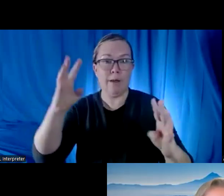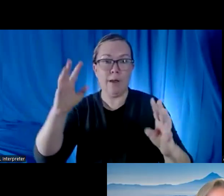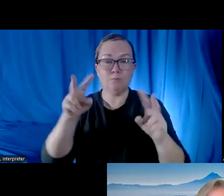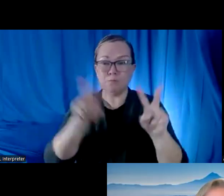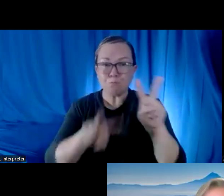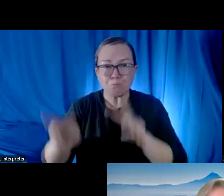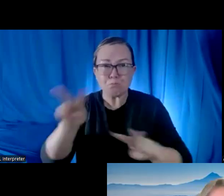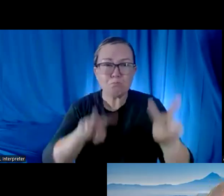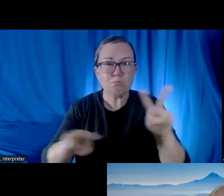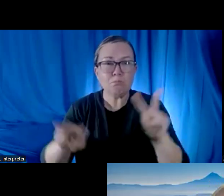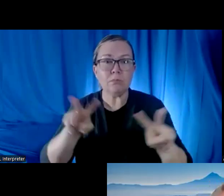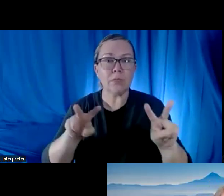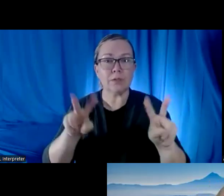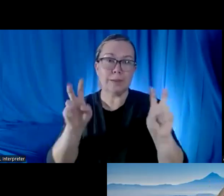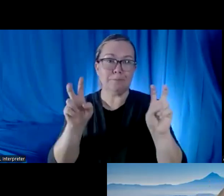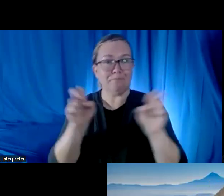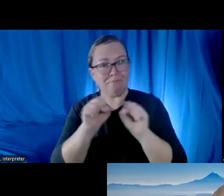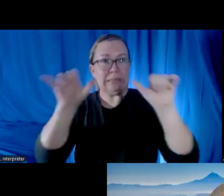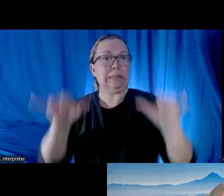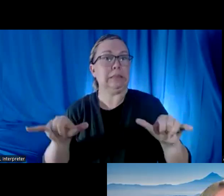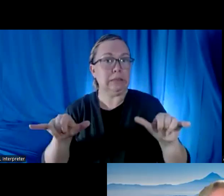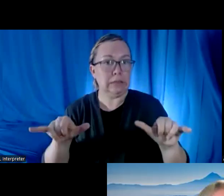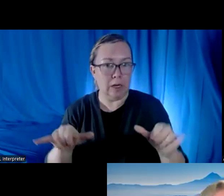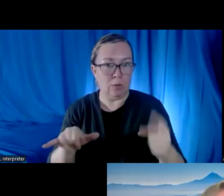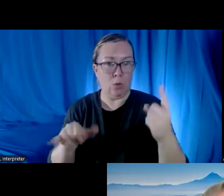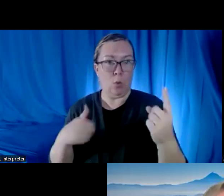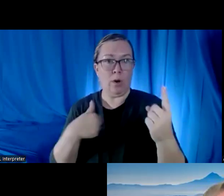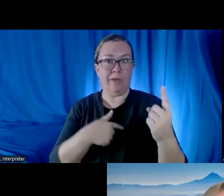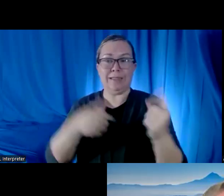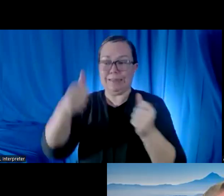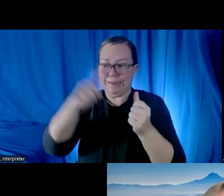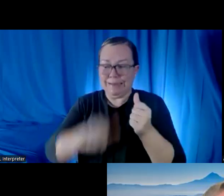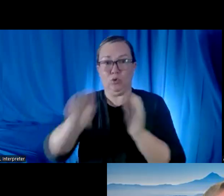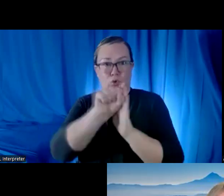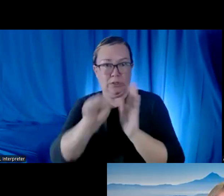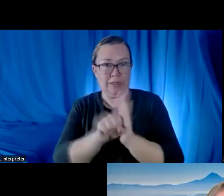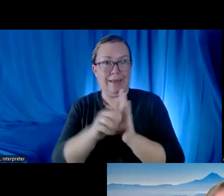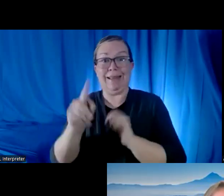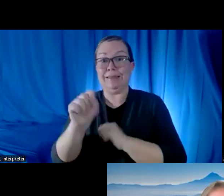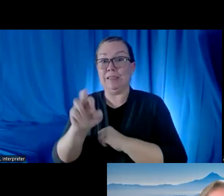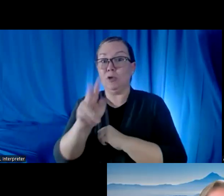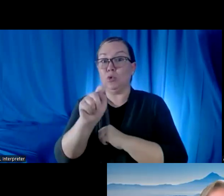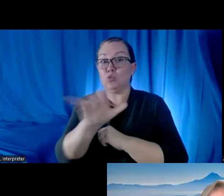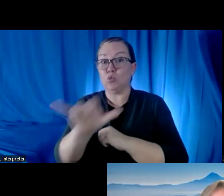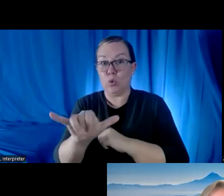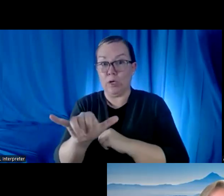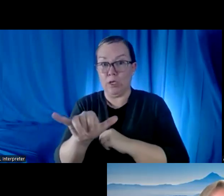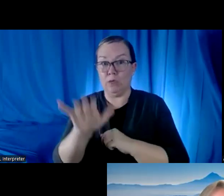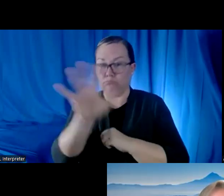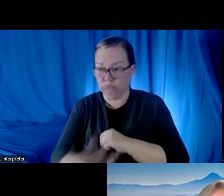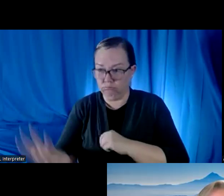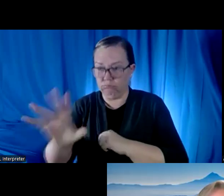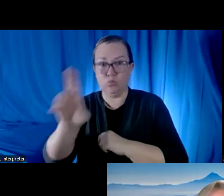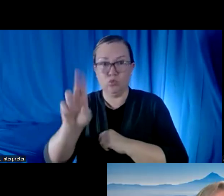oversight system where there's one of us in every state and territory. And we